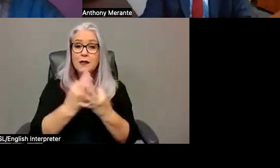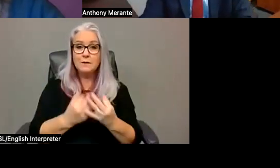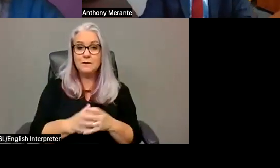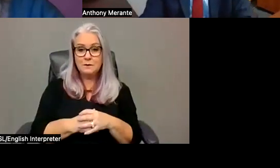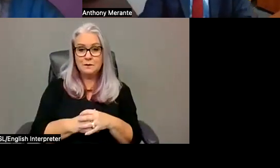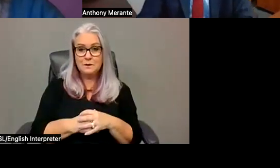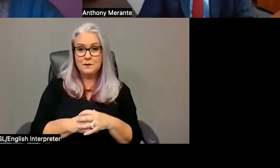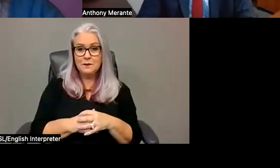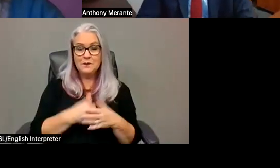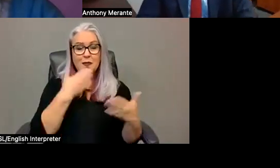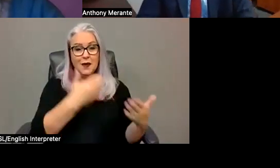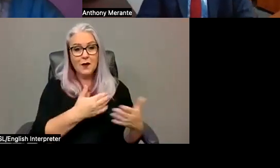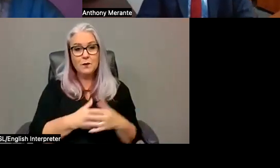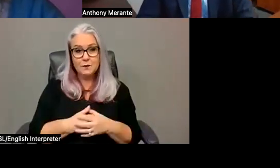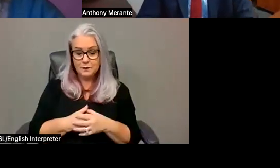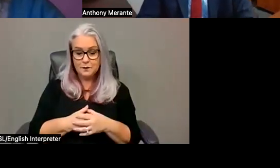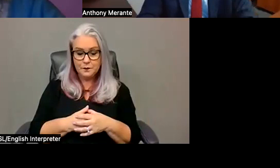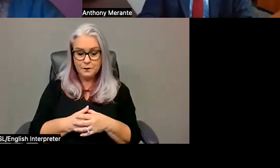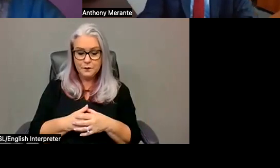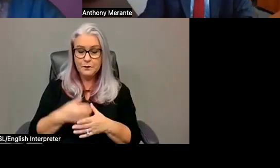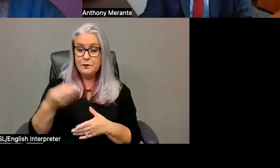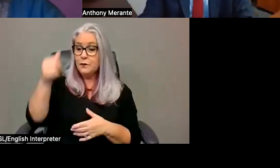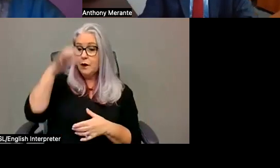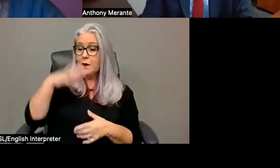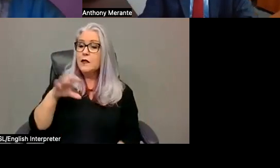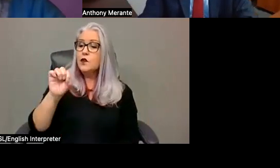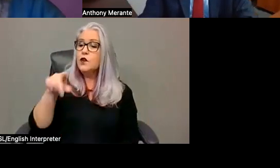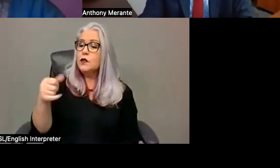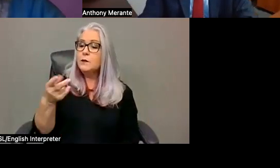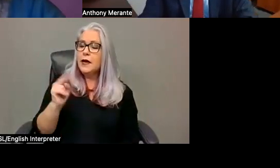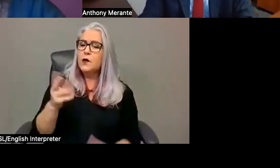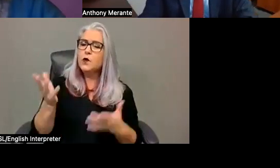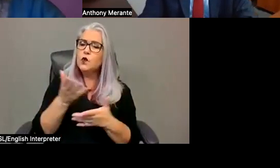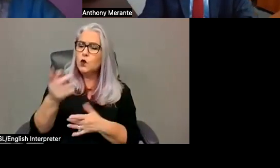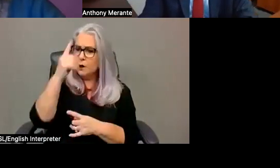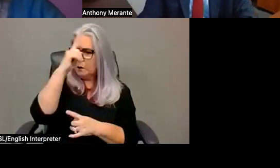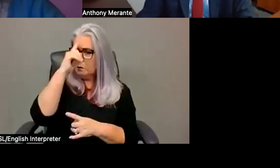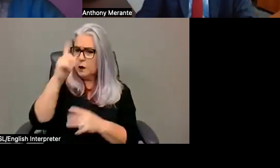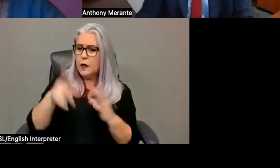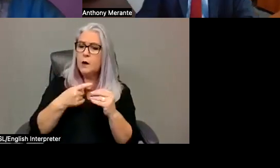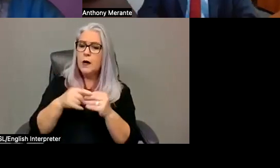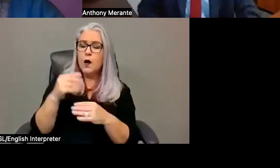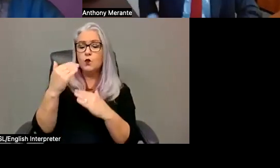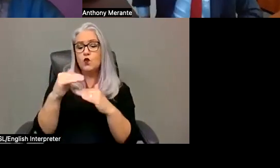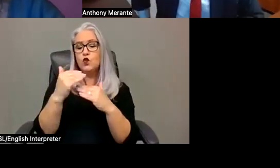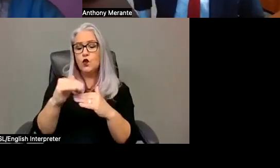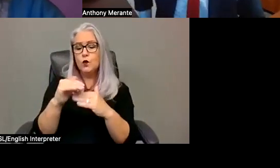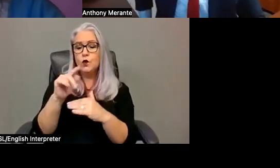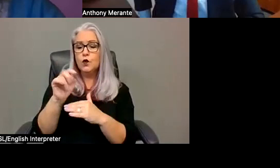Thank you. Mr. Spano, what is your position on term limits for the office of